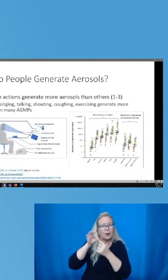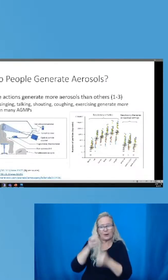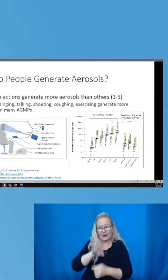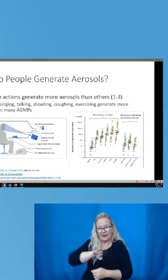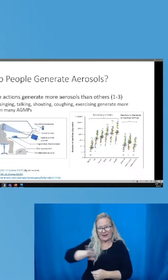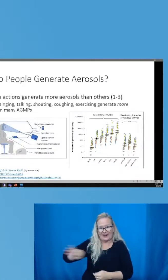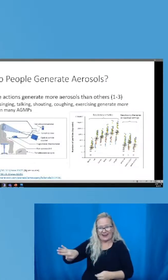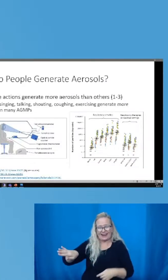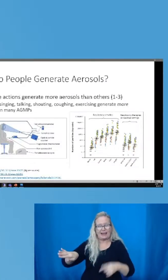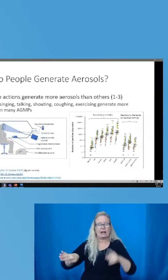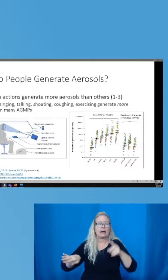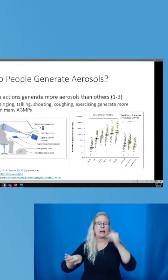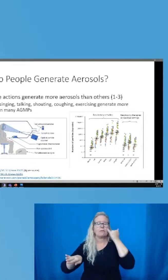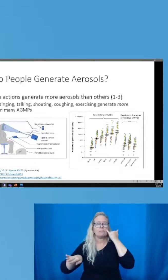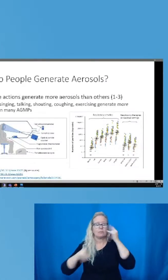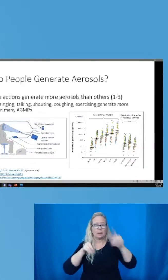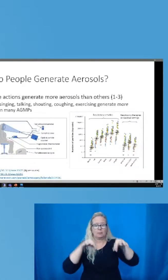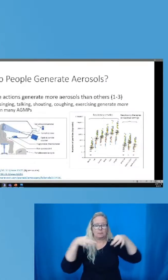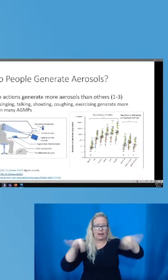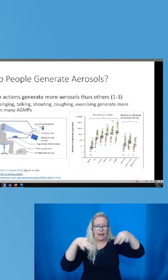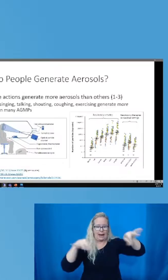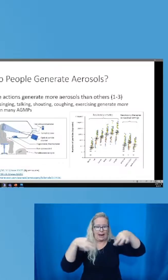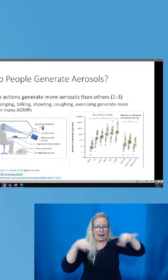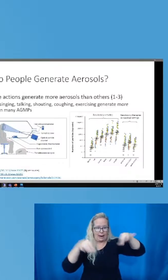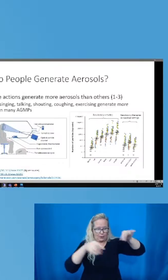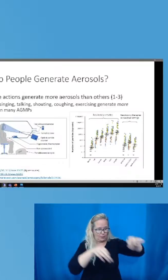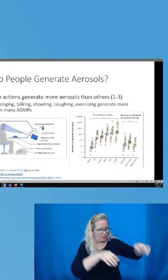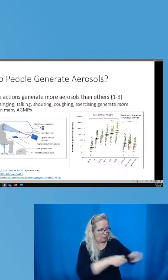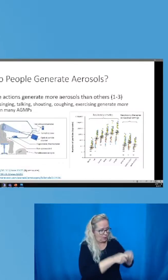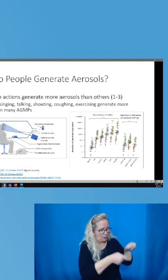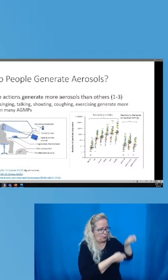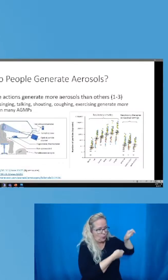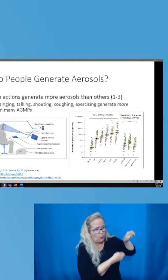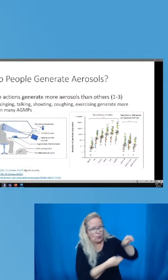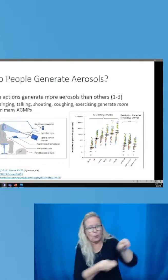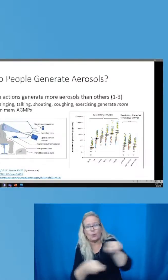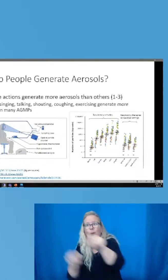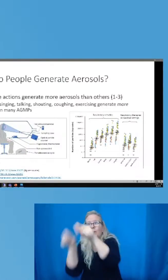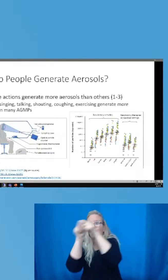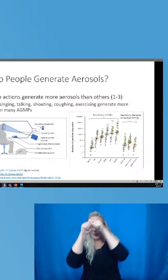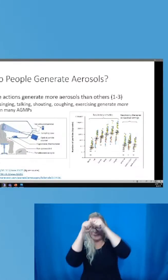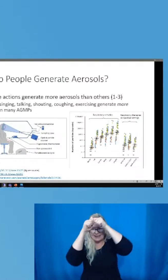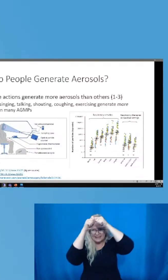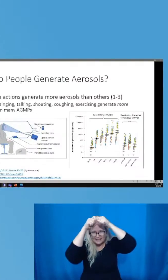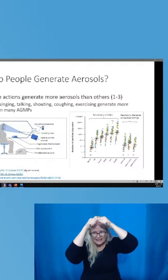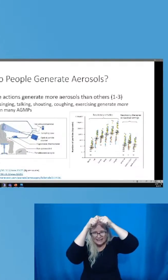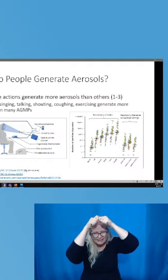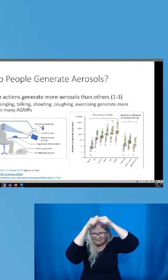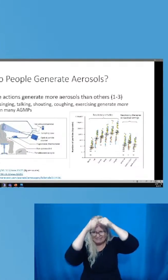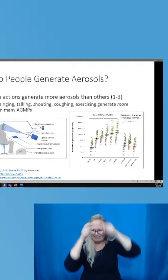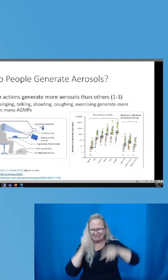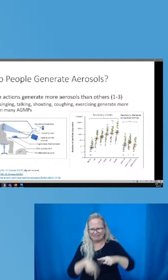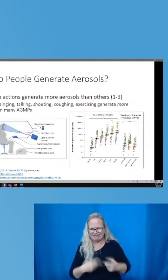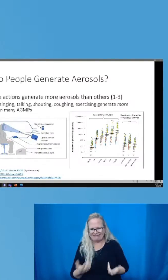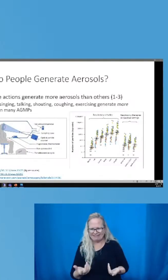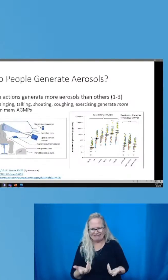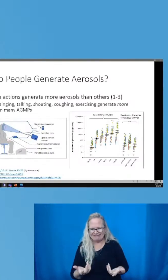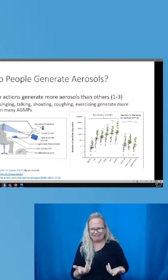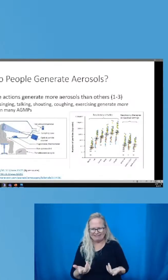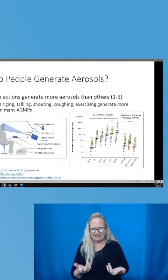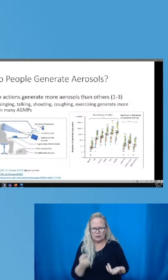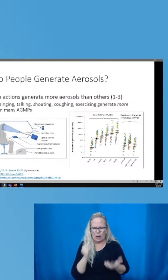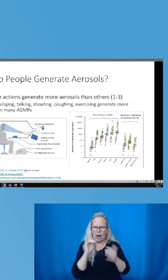how to measure these aerosols if you actually want to measure them. So fortunately, we've had a lot of really great studies come out in the last year that have utilized